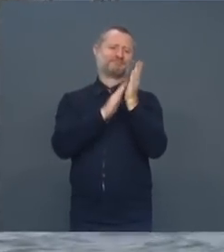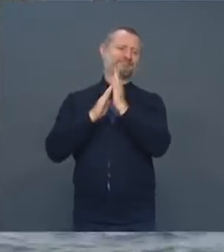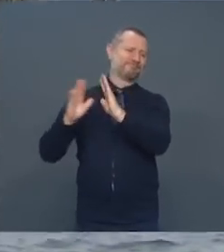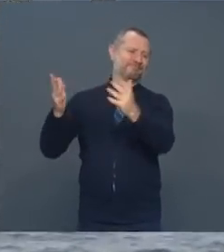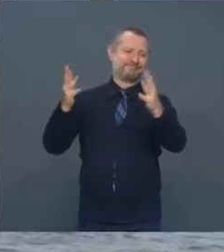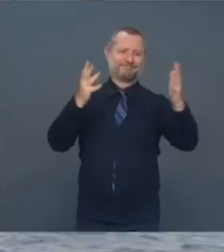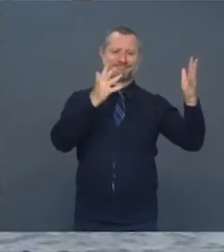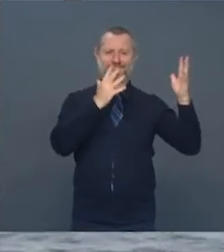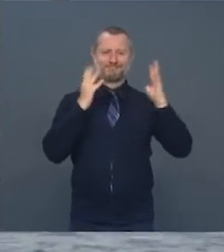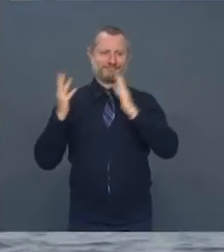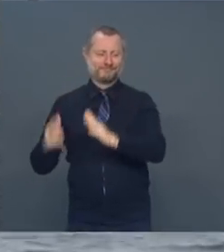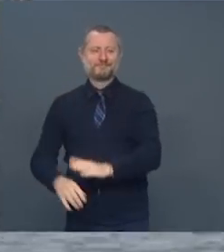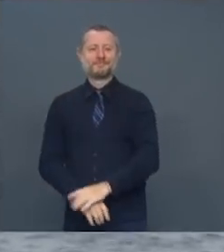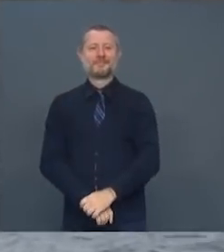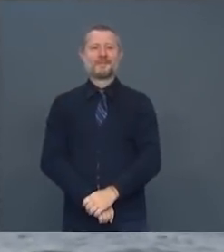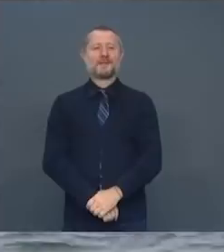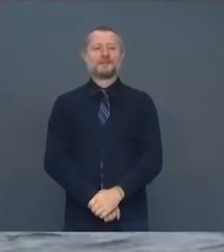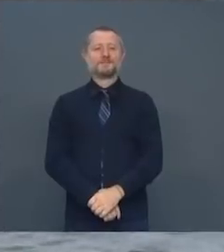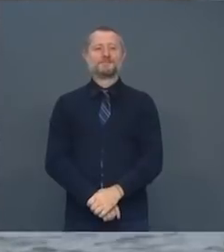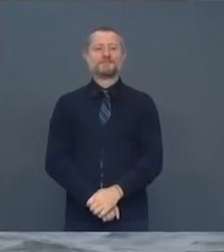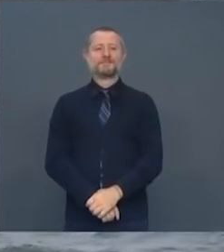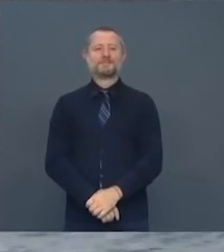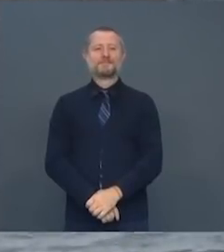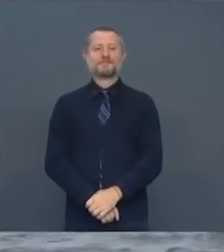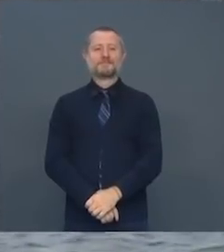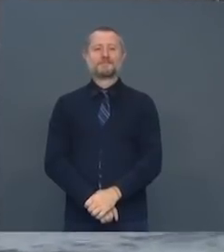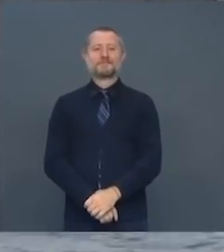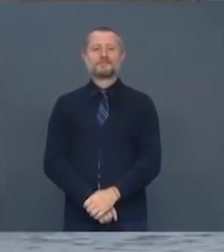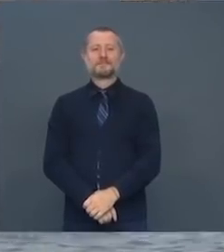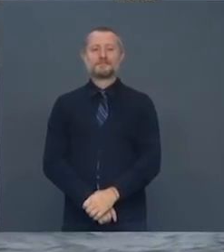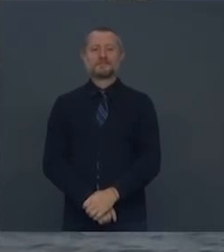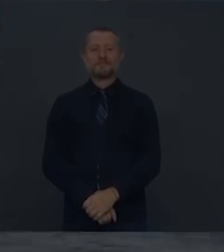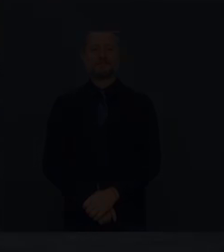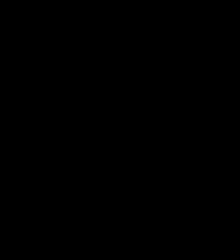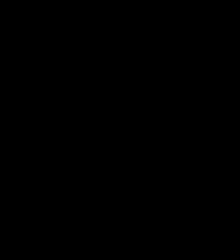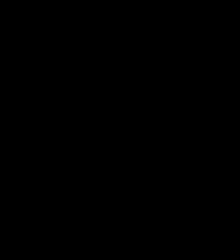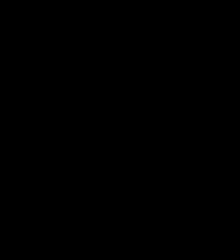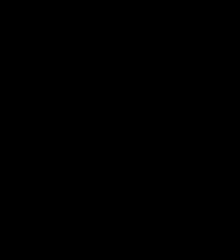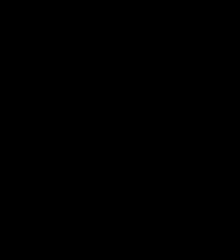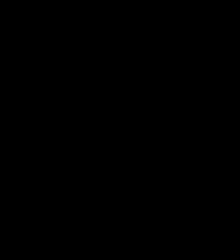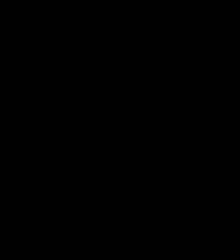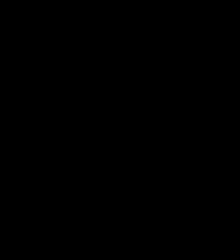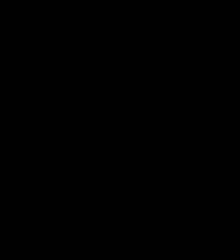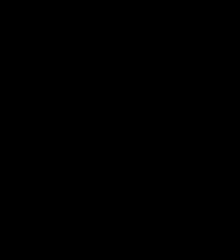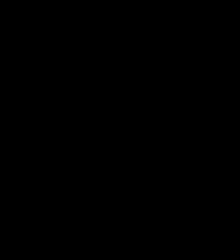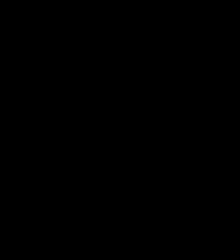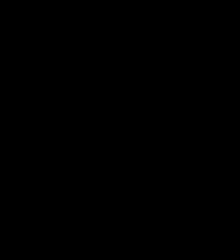Just added to Hempstead Reef.